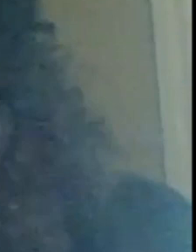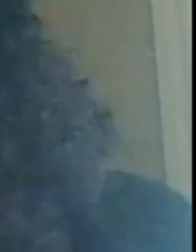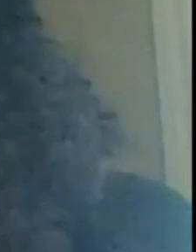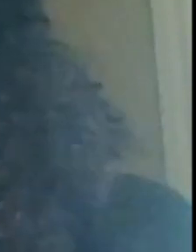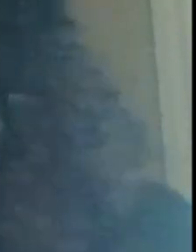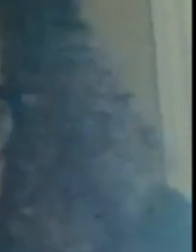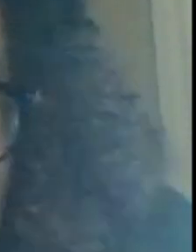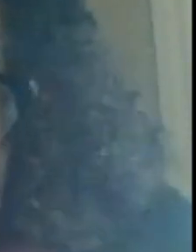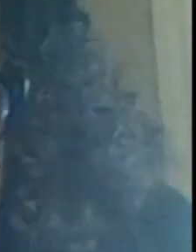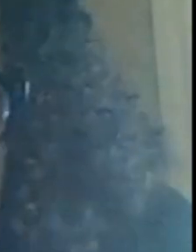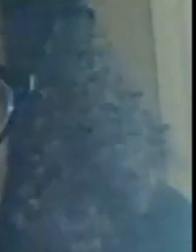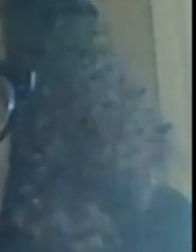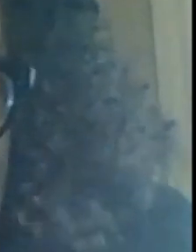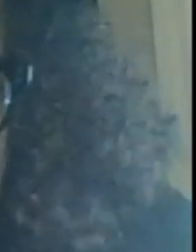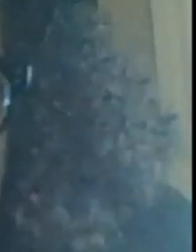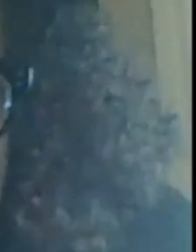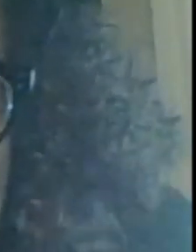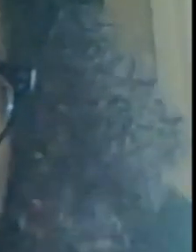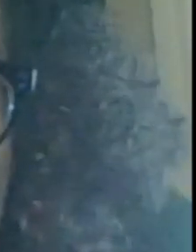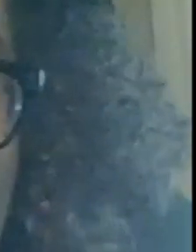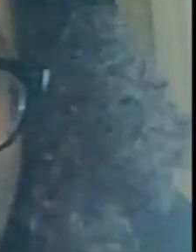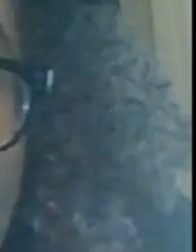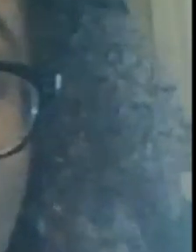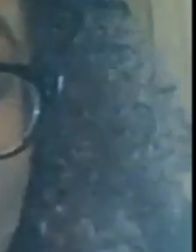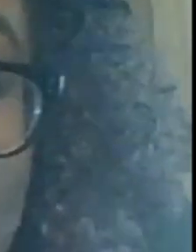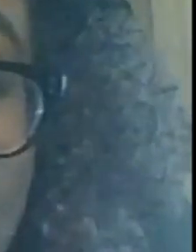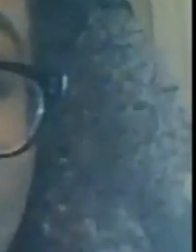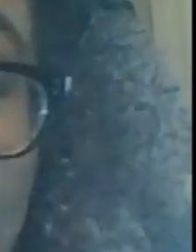very fine Lamar University